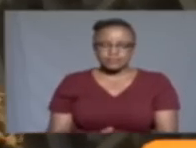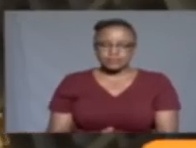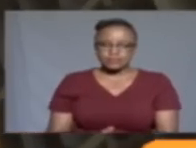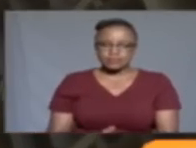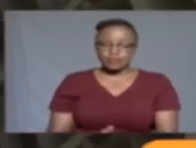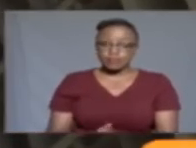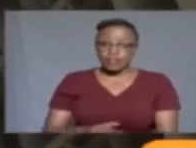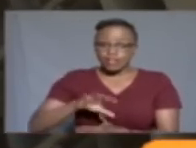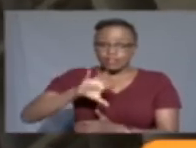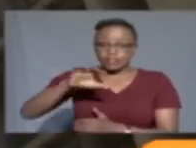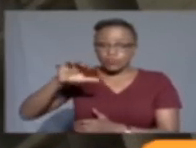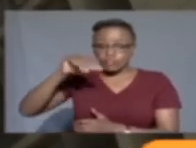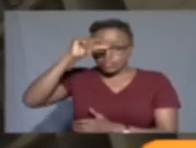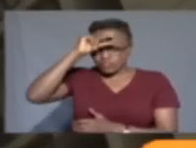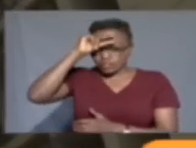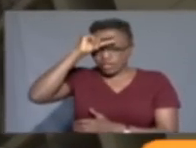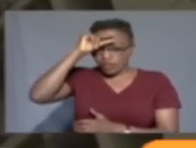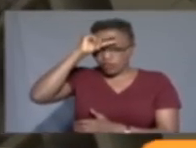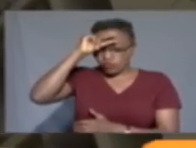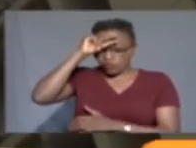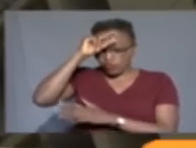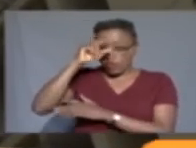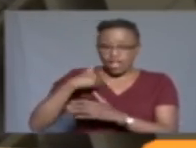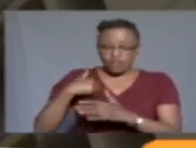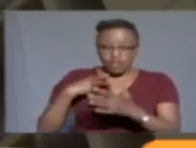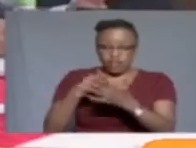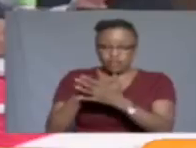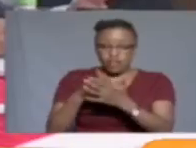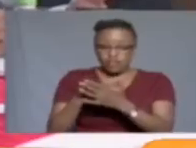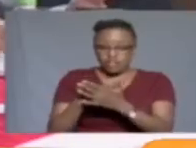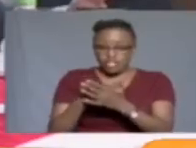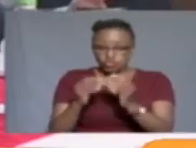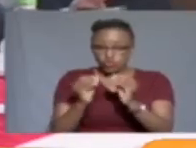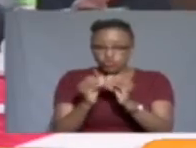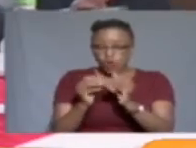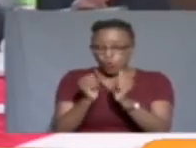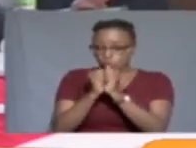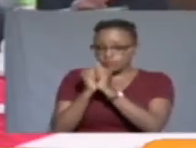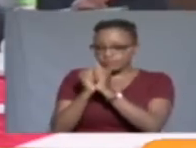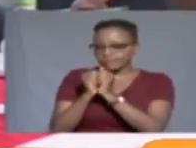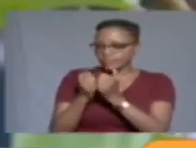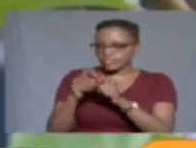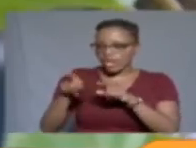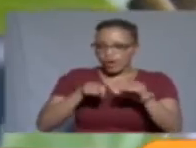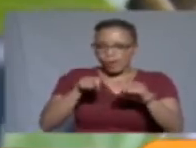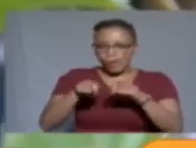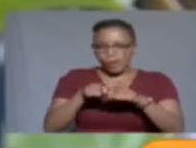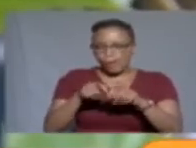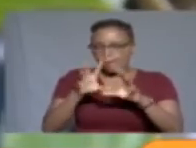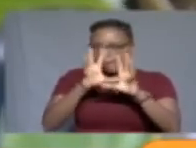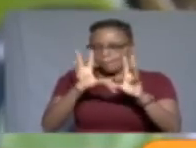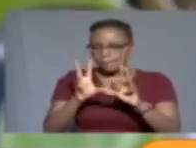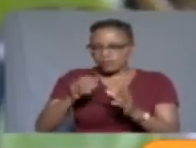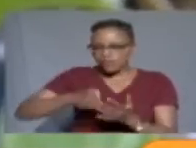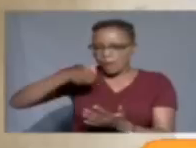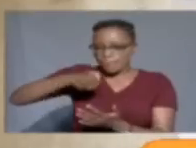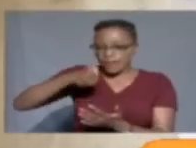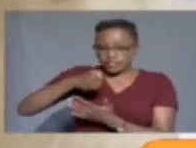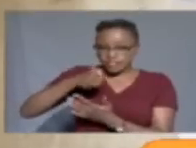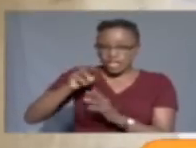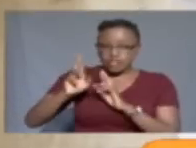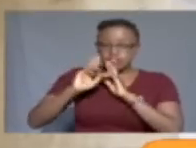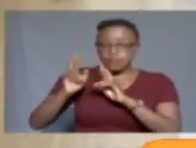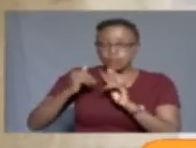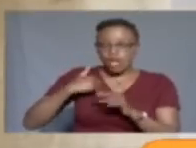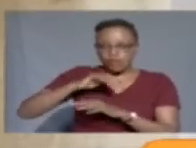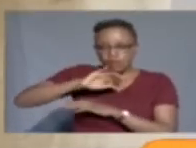The county governments are staring at a financial crunch, with the Controller of Budgets report revealing that the devolved units have